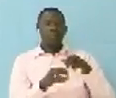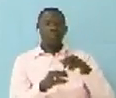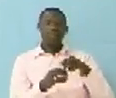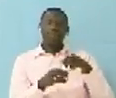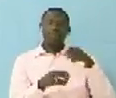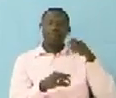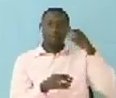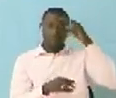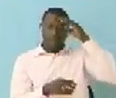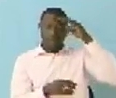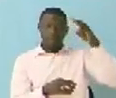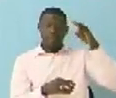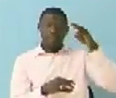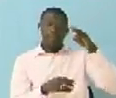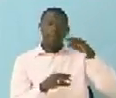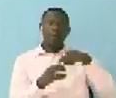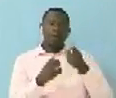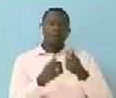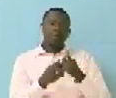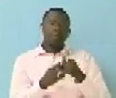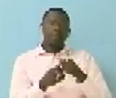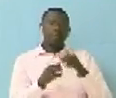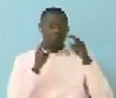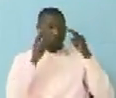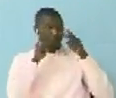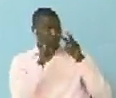were all answerable to the President.